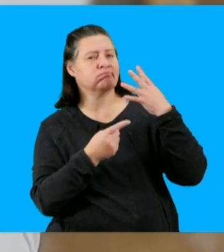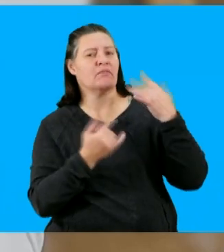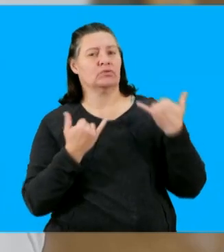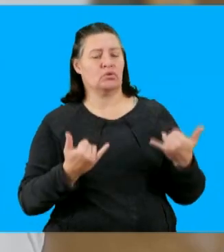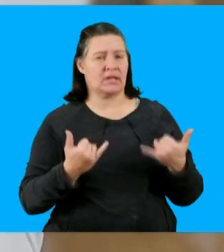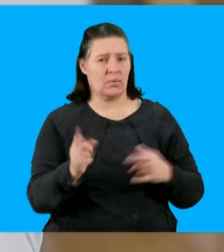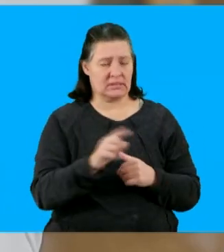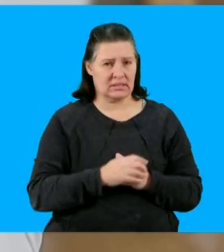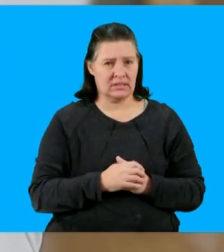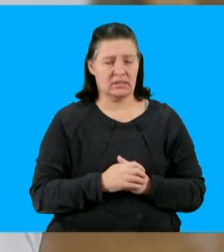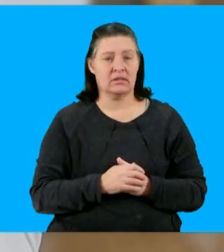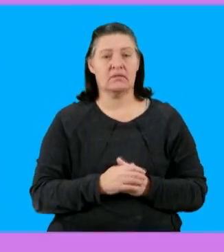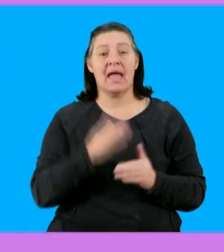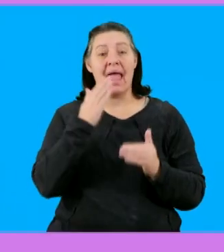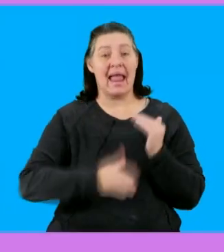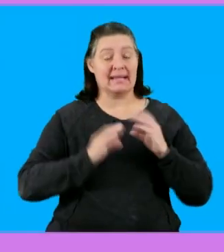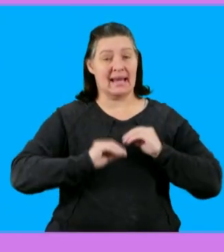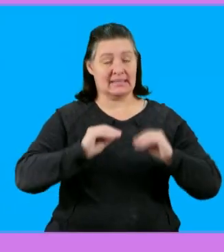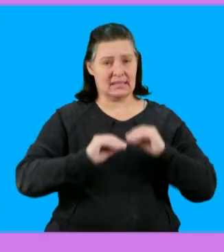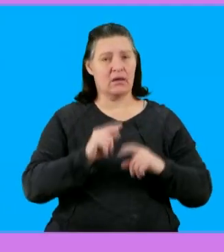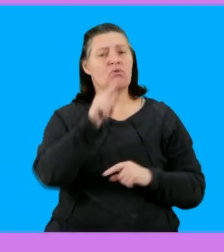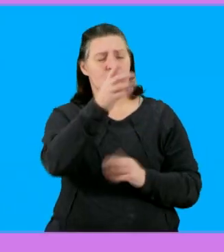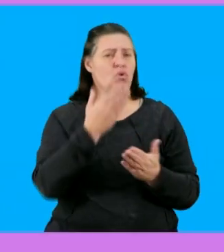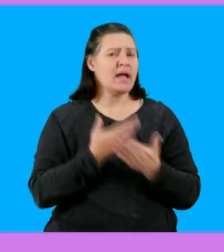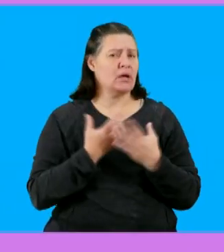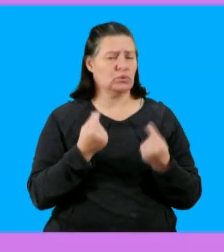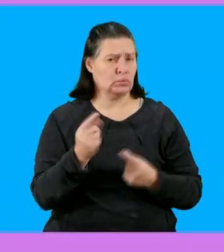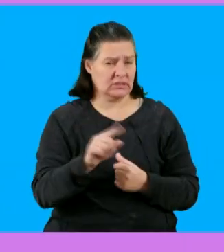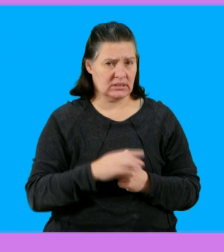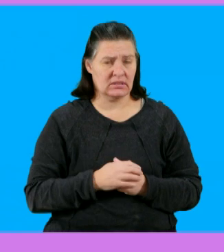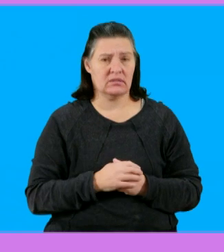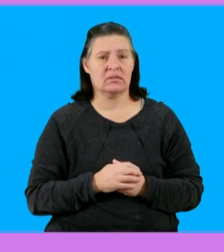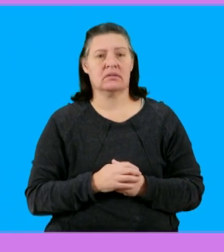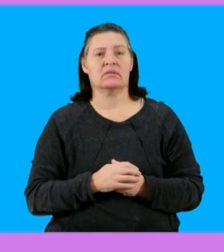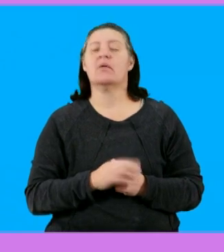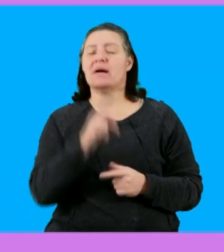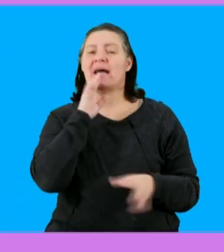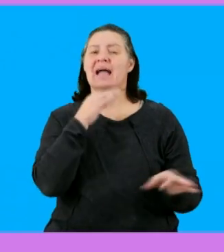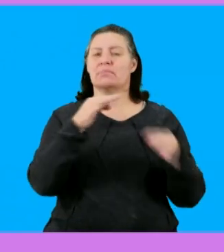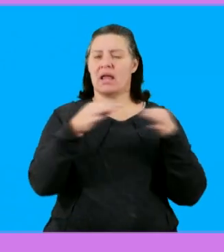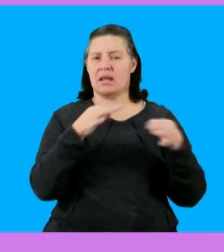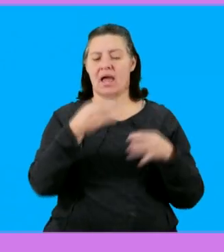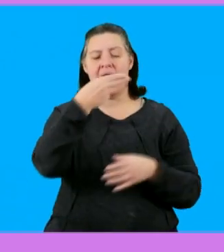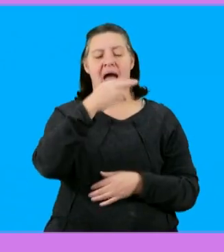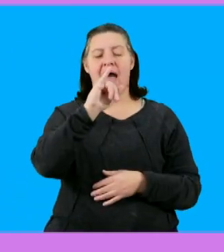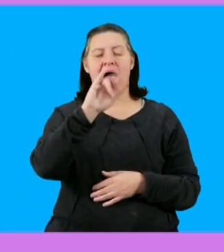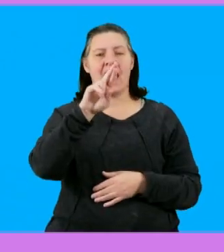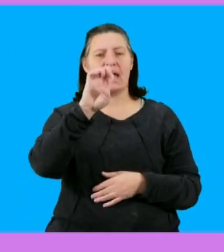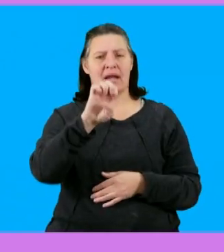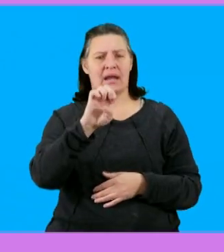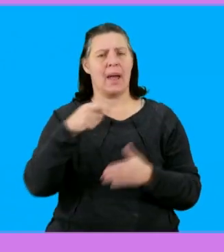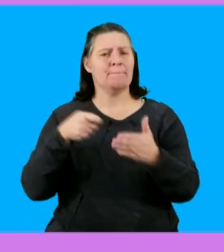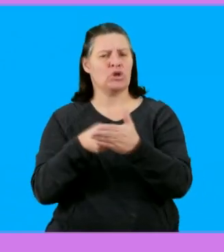objectives for today? So by the end of this lesson, you should be able to, first of all, define the term hire